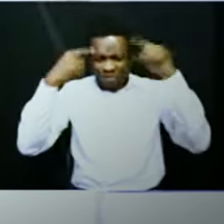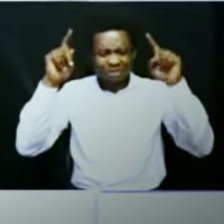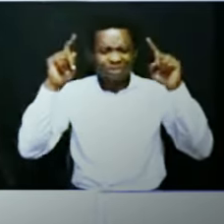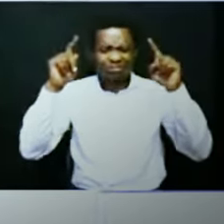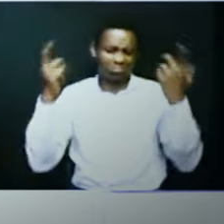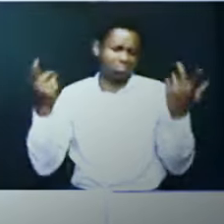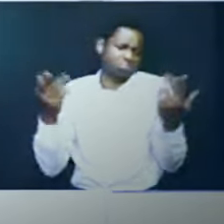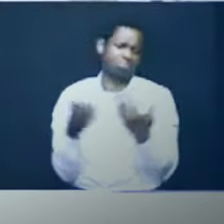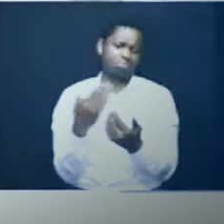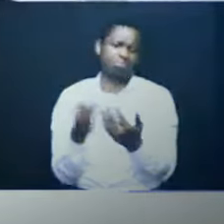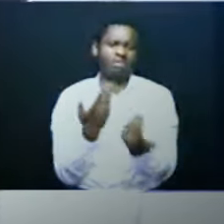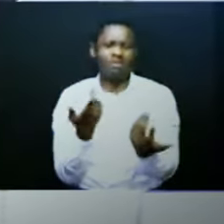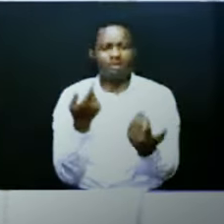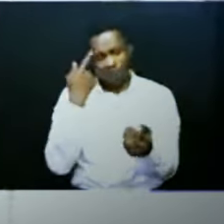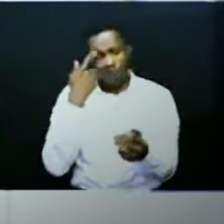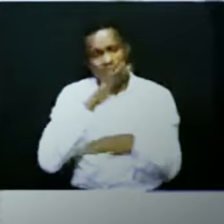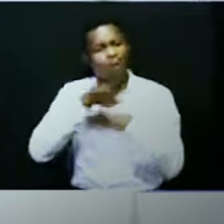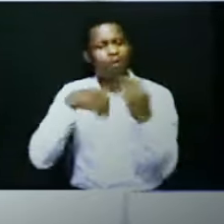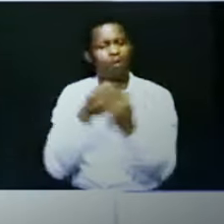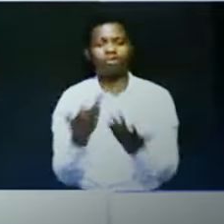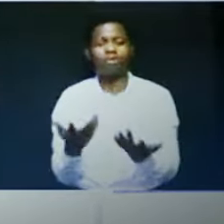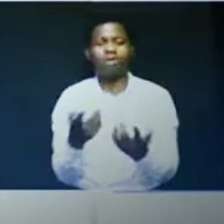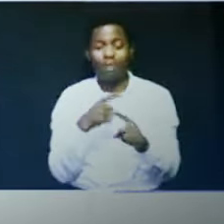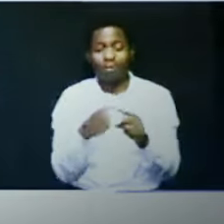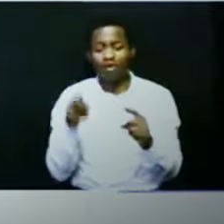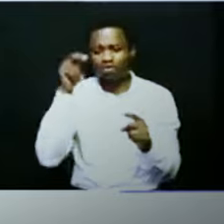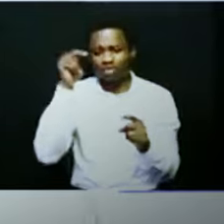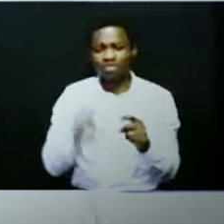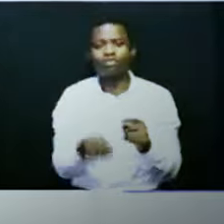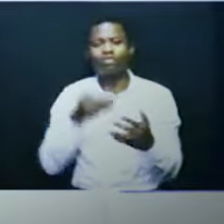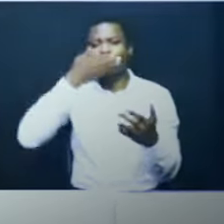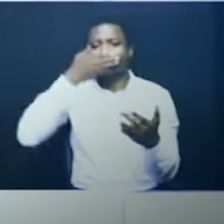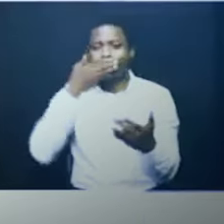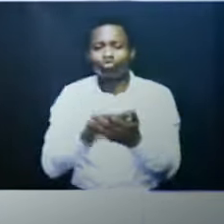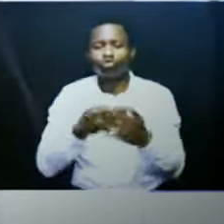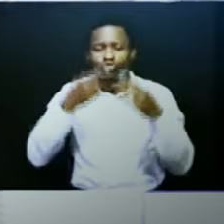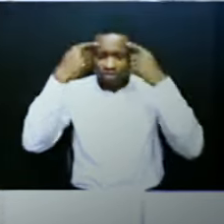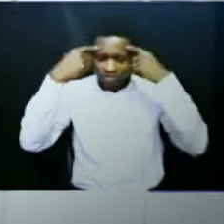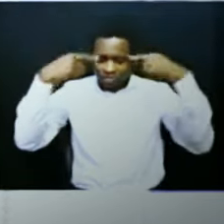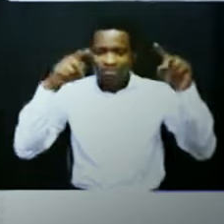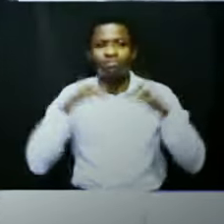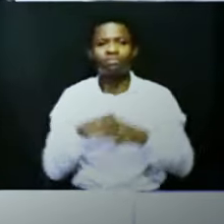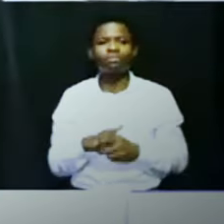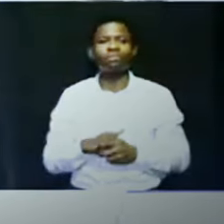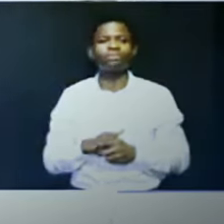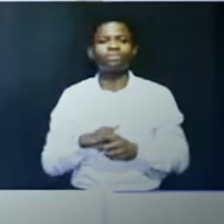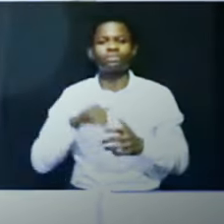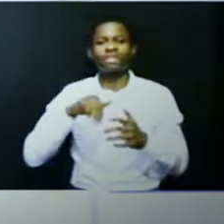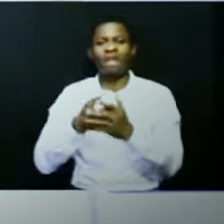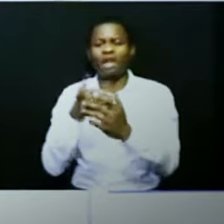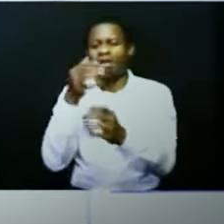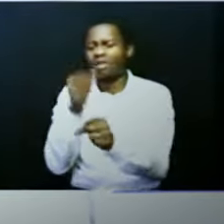basic. But we want to have good success. How do we achieve good success